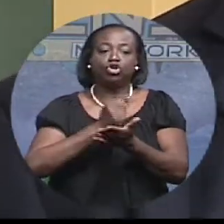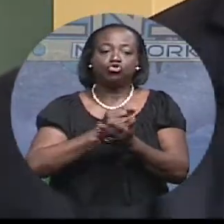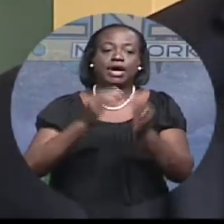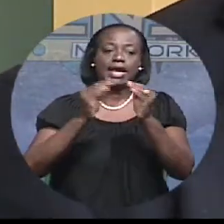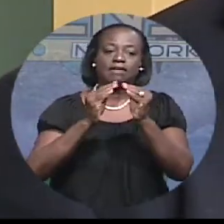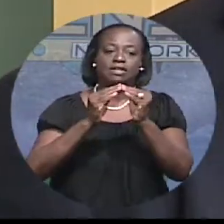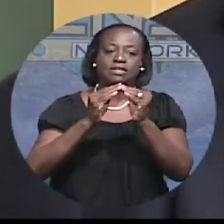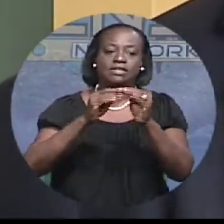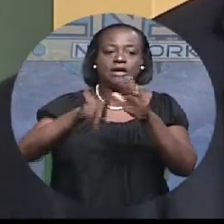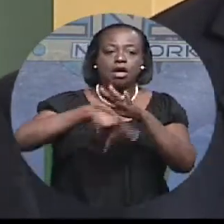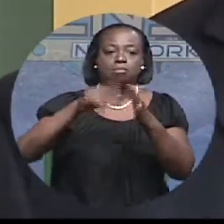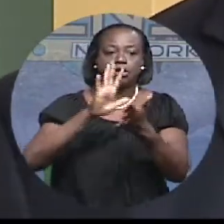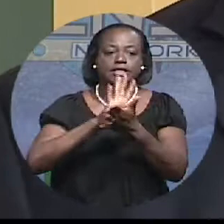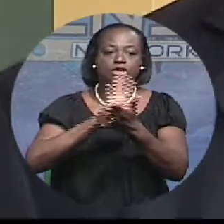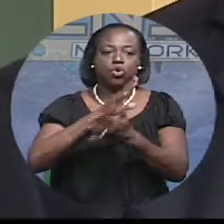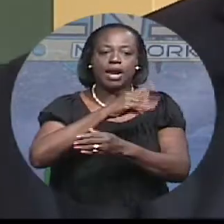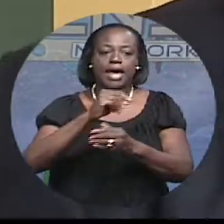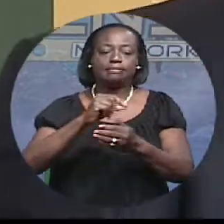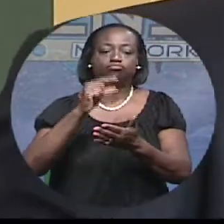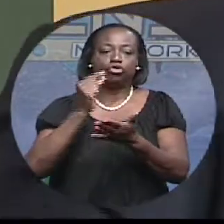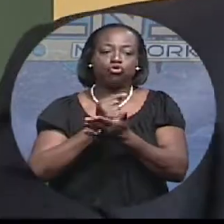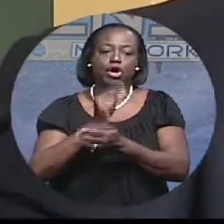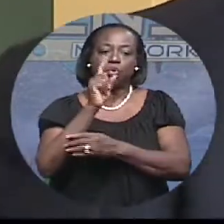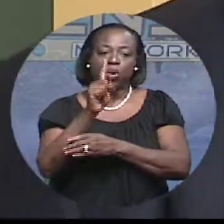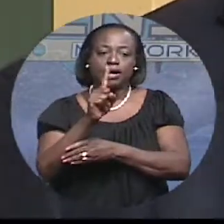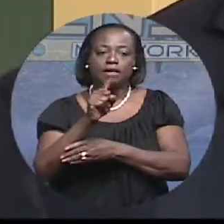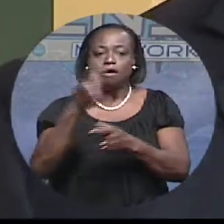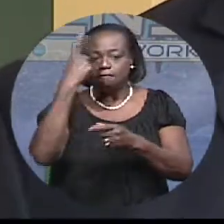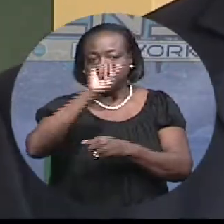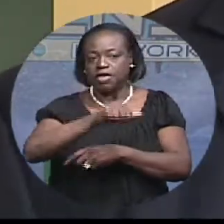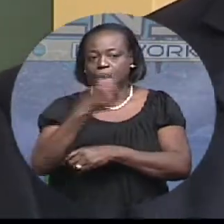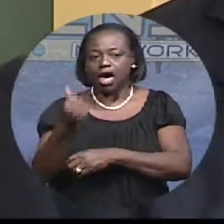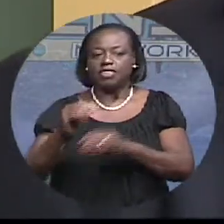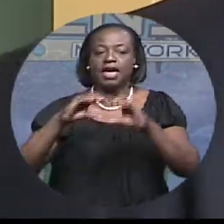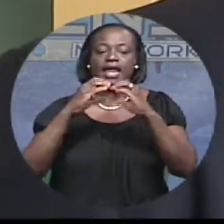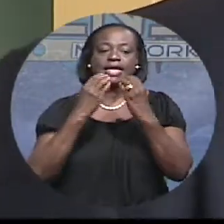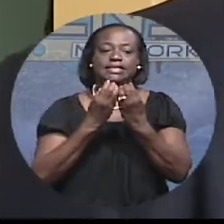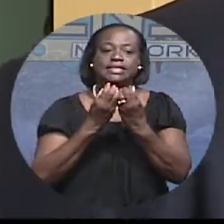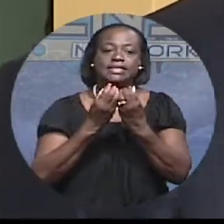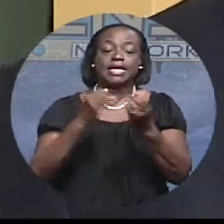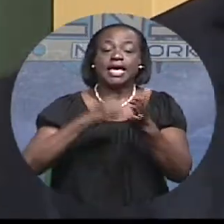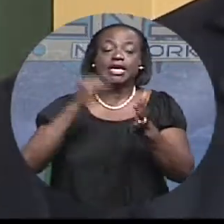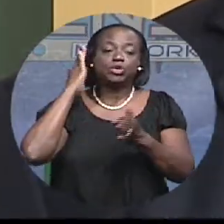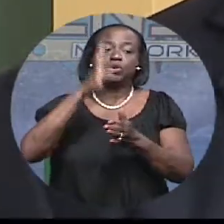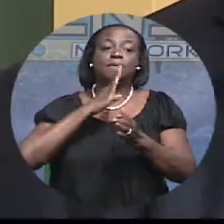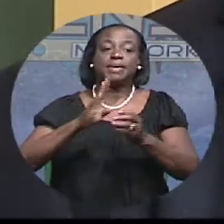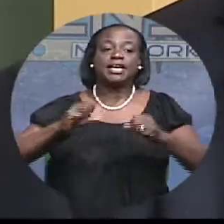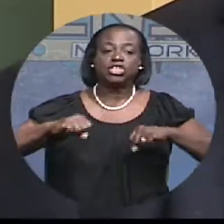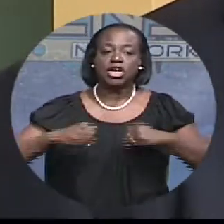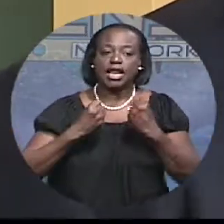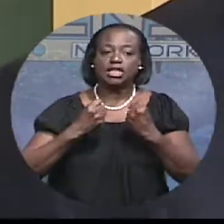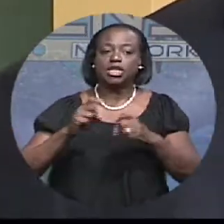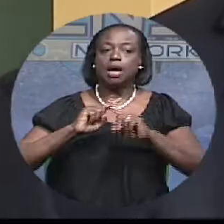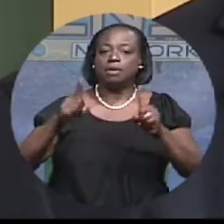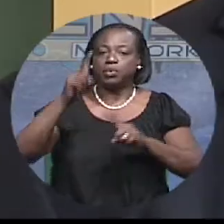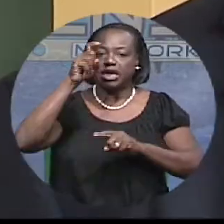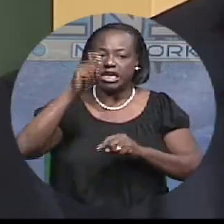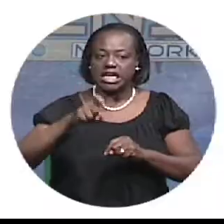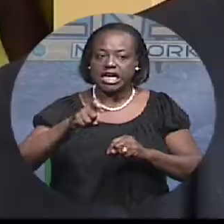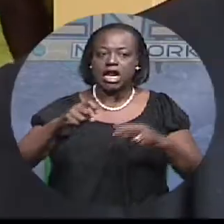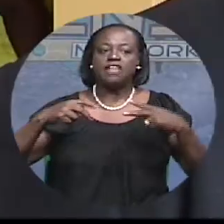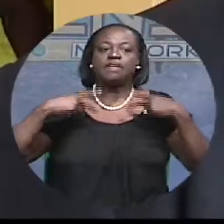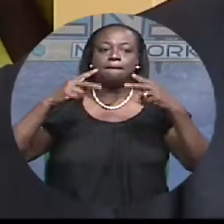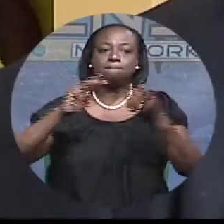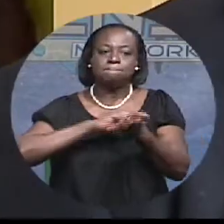and grade ones have been getting them. All right, so for the other classes, I know it's going to be a little challenge, but we need those at this